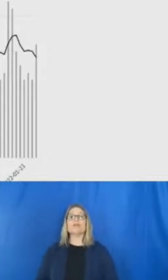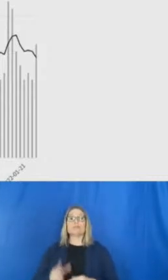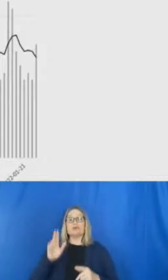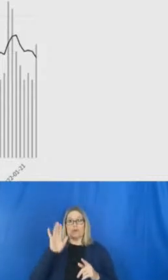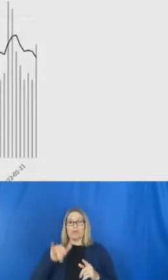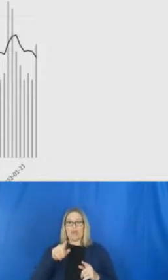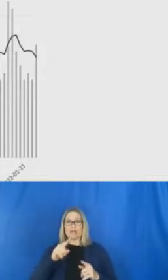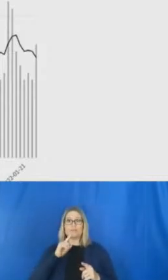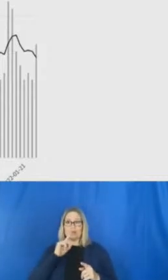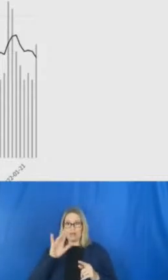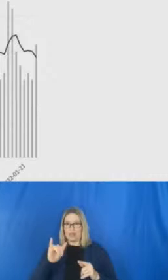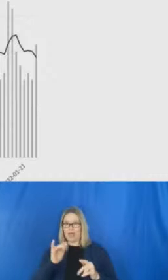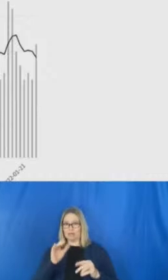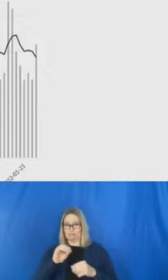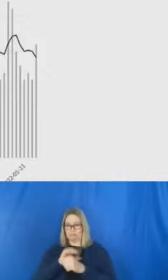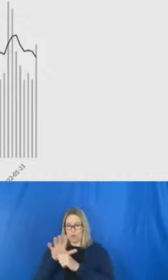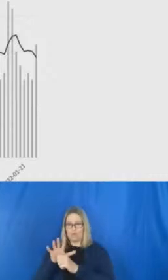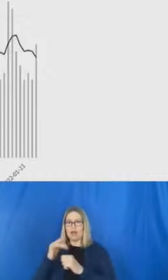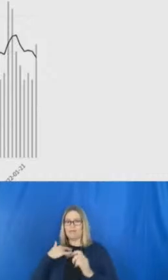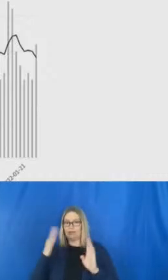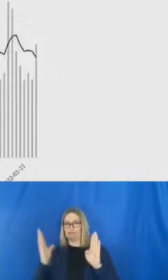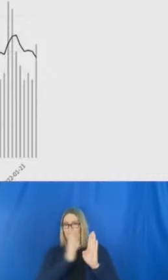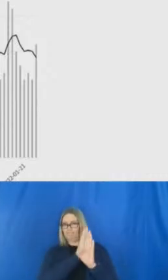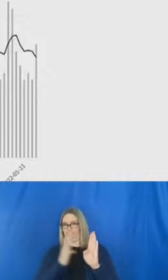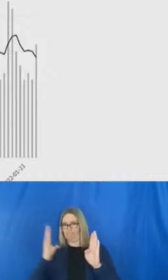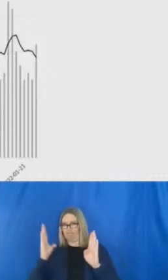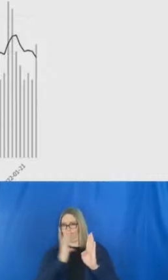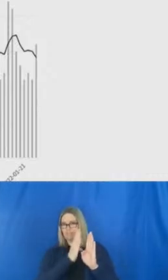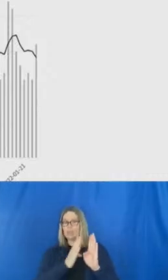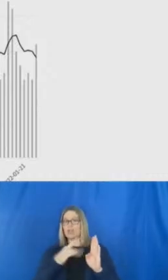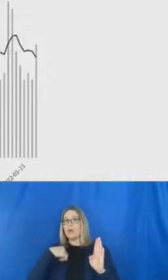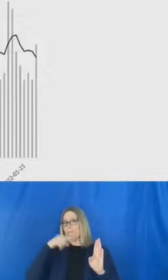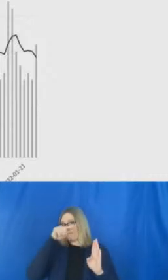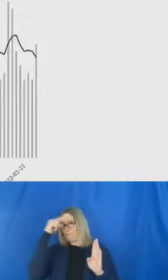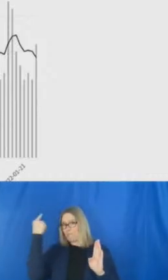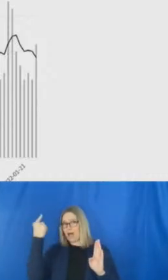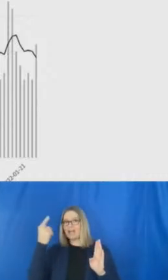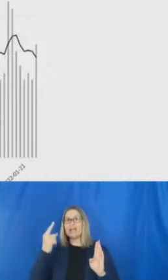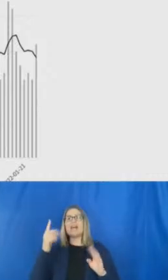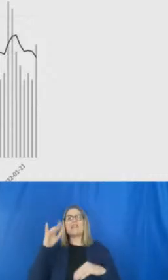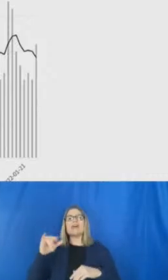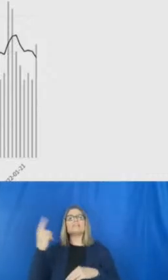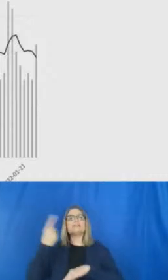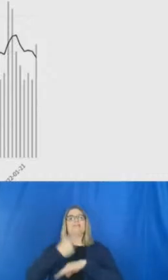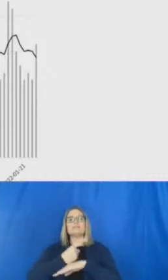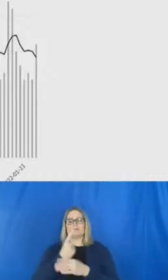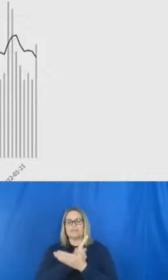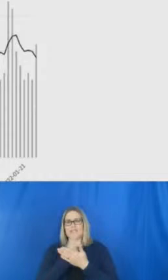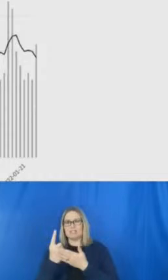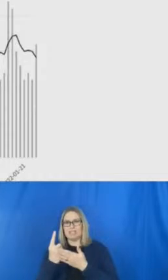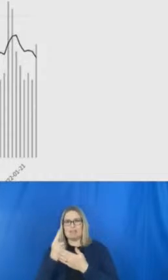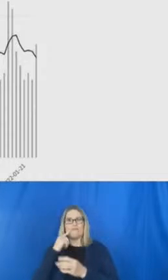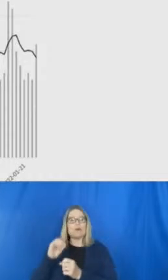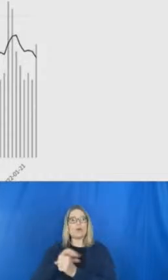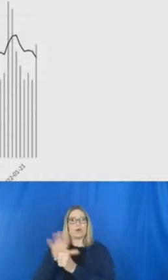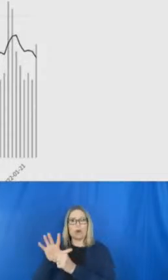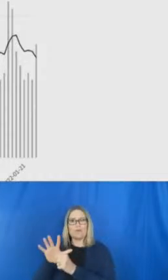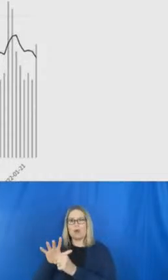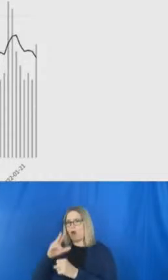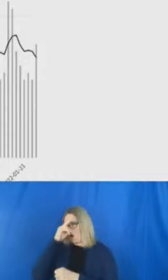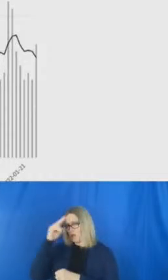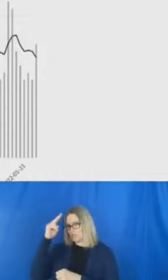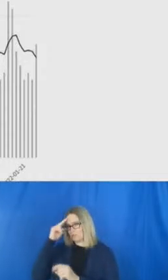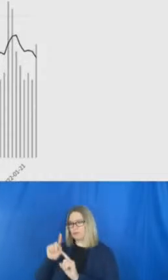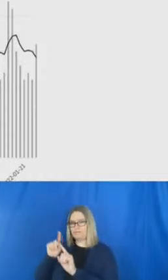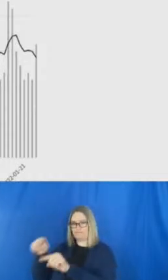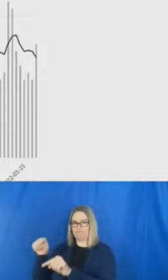this graph, the black line represents the 7-day rolling average for COVID-19 hospital admissions. And as you can see, this line has peaked